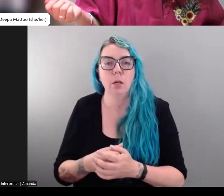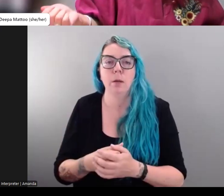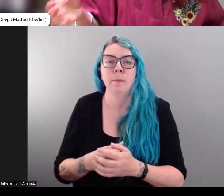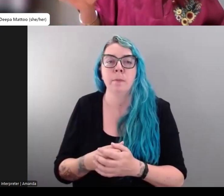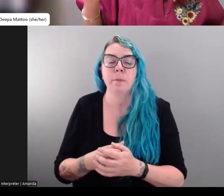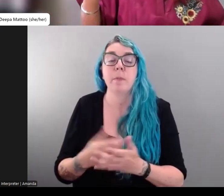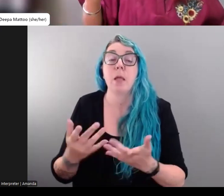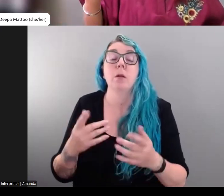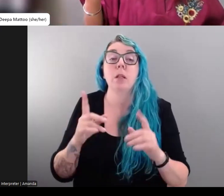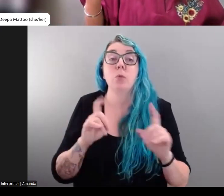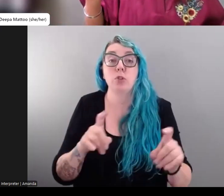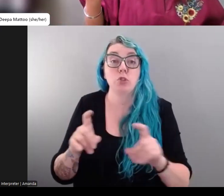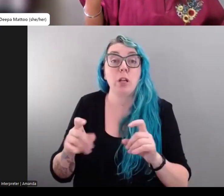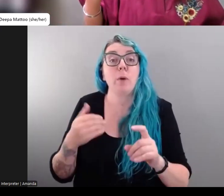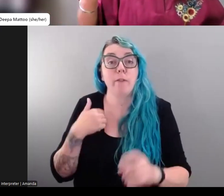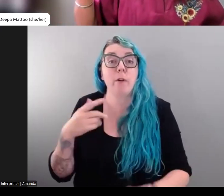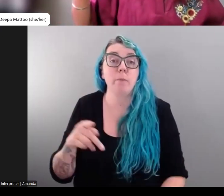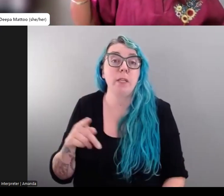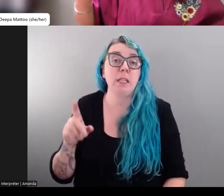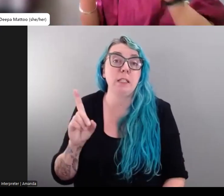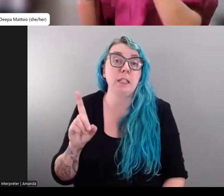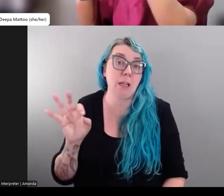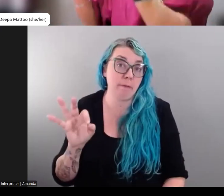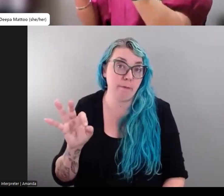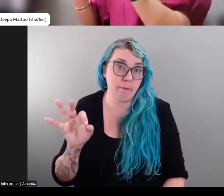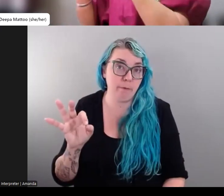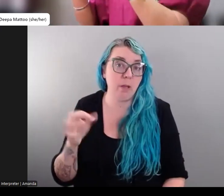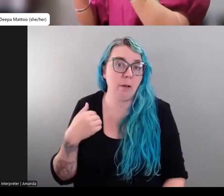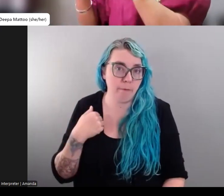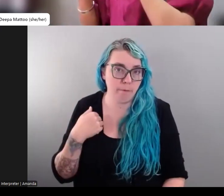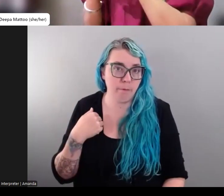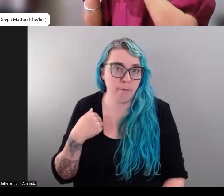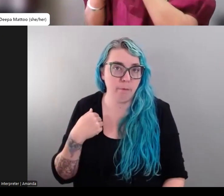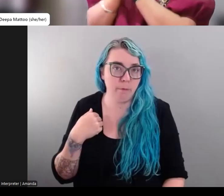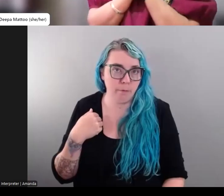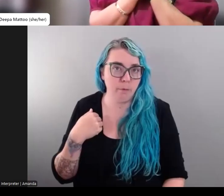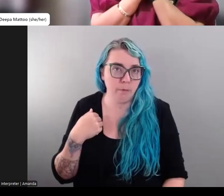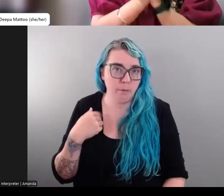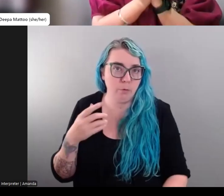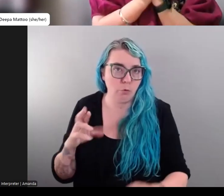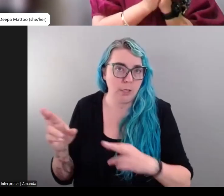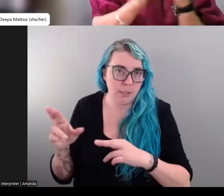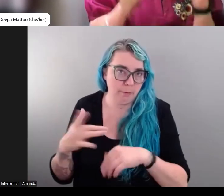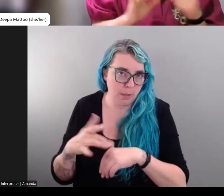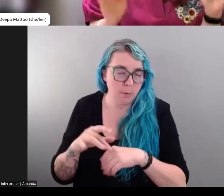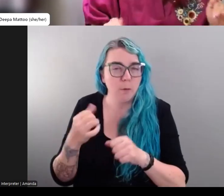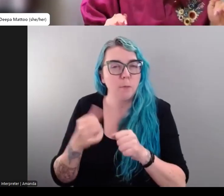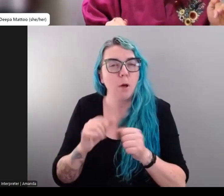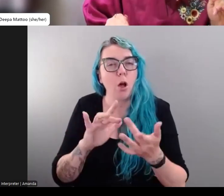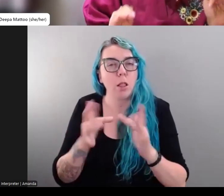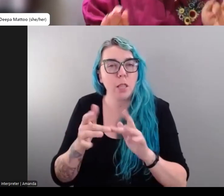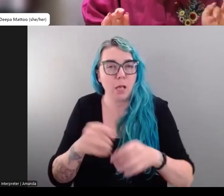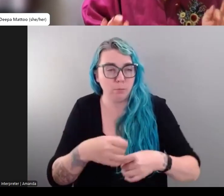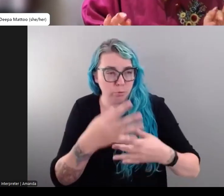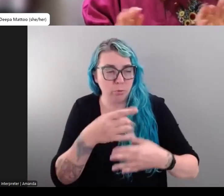questionnaires available. So the automated version or the web tool version that we showed you is not the only